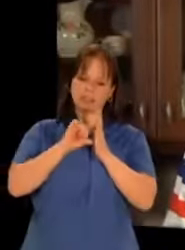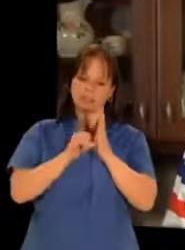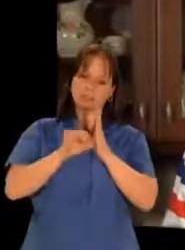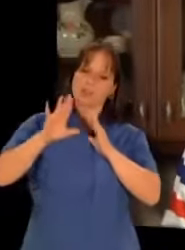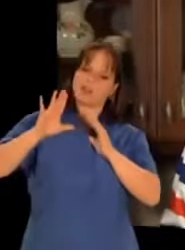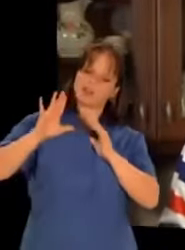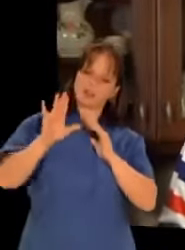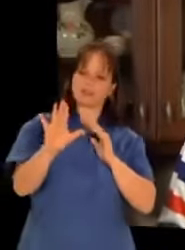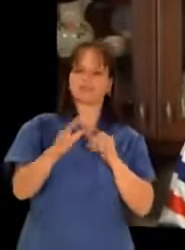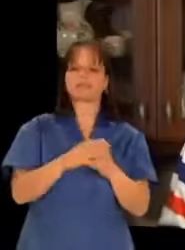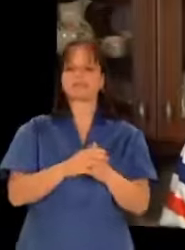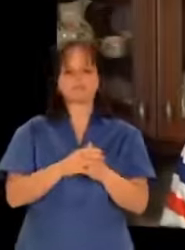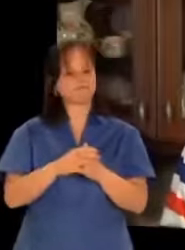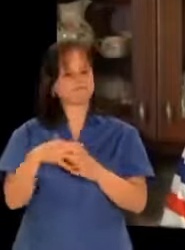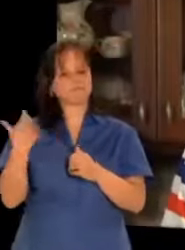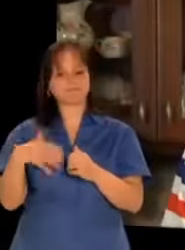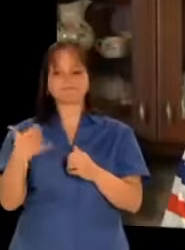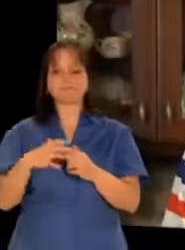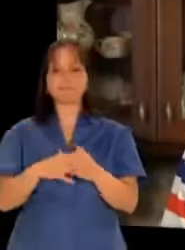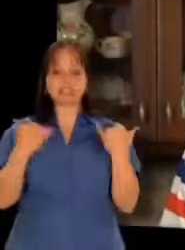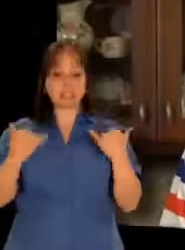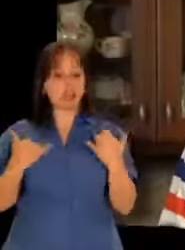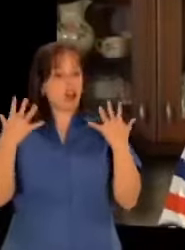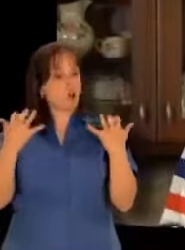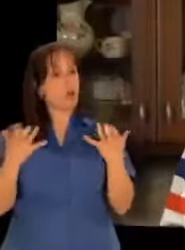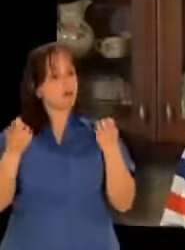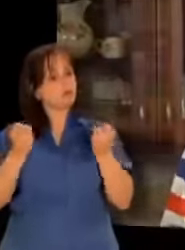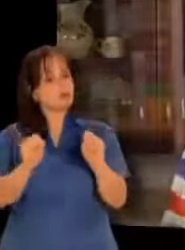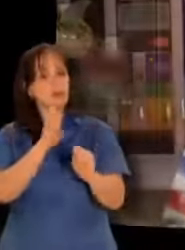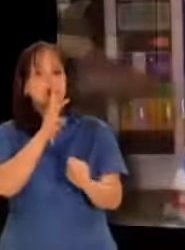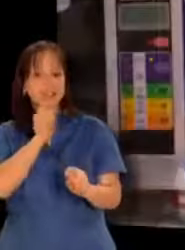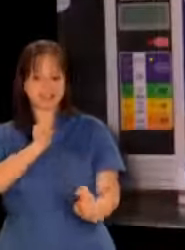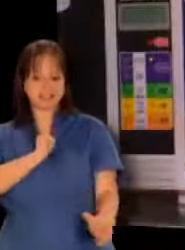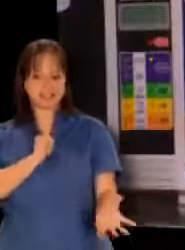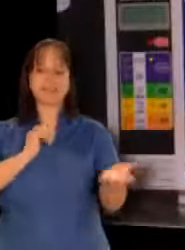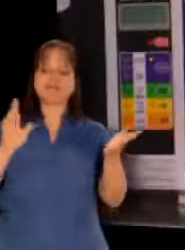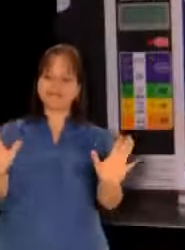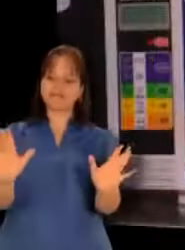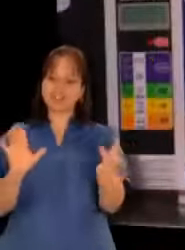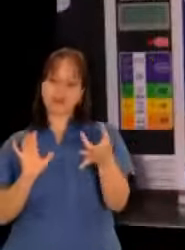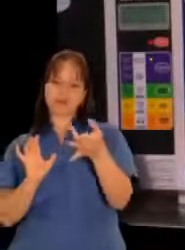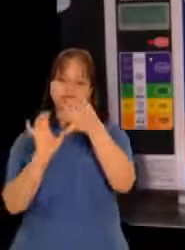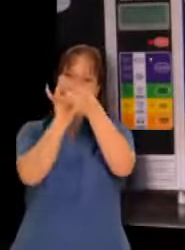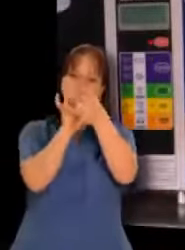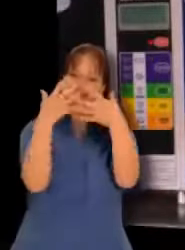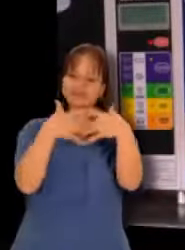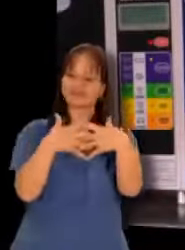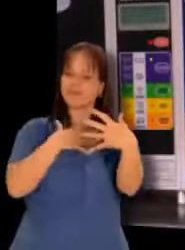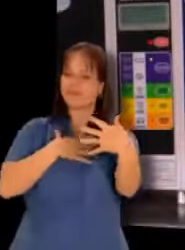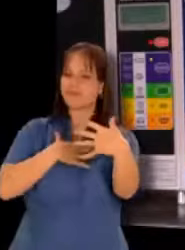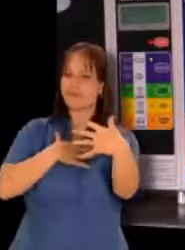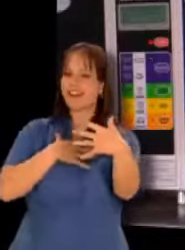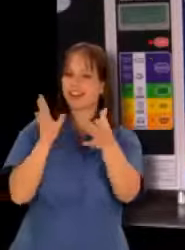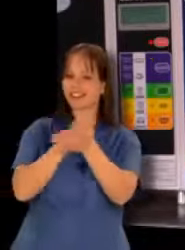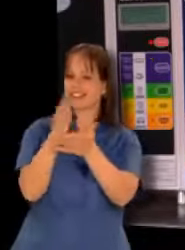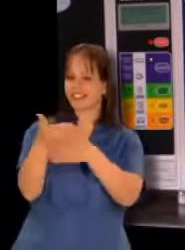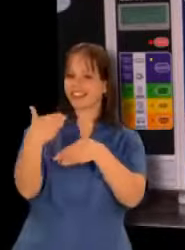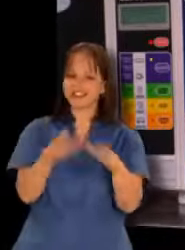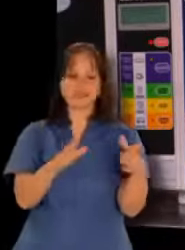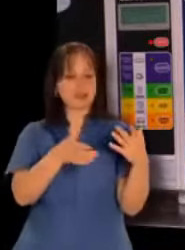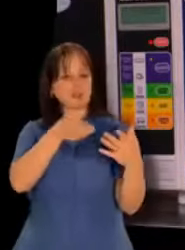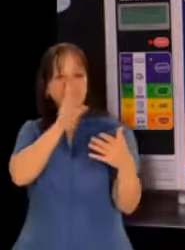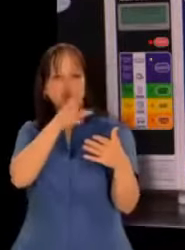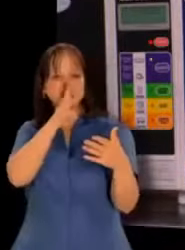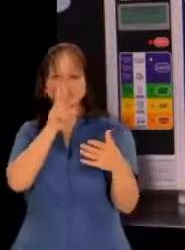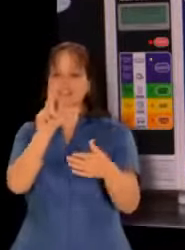with Dr. Shinya, and now I really wanted to try the water. So Stan hooked up a machine in my kitchen, and we've been